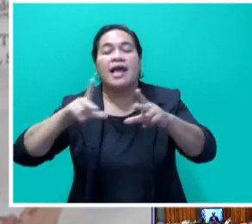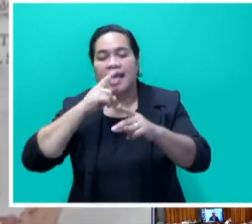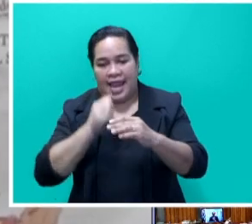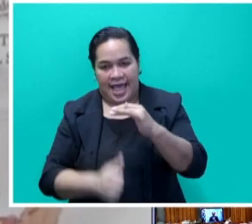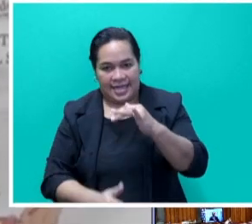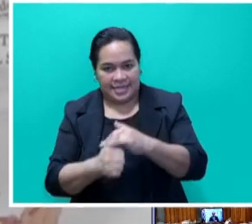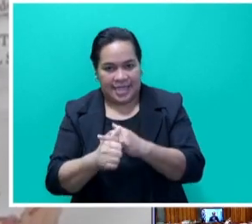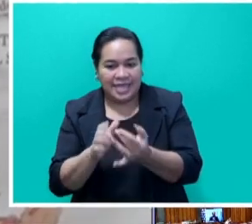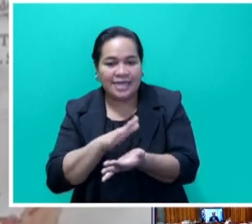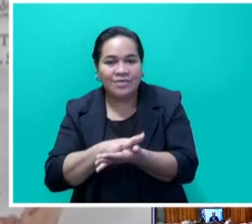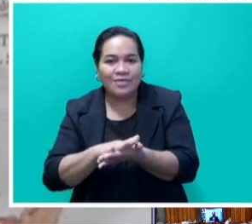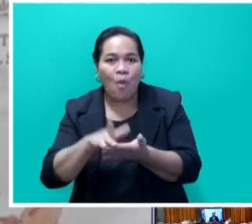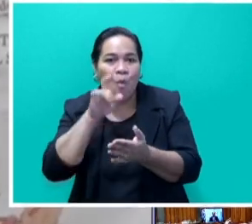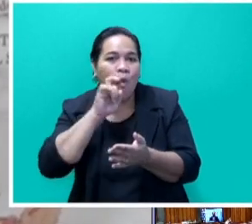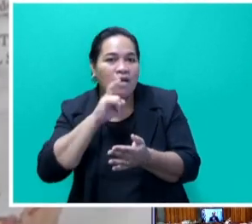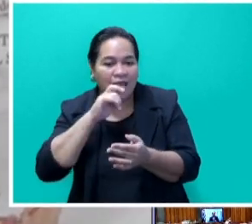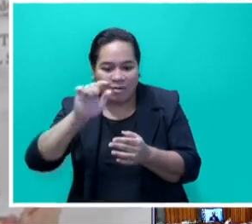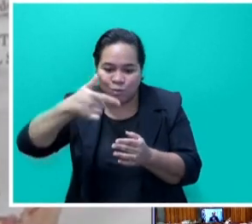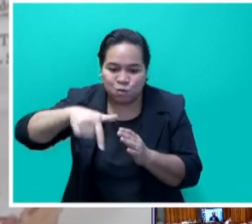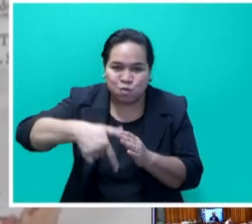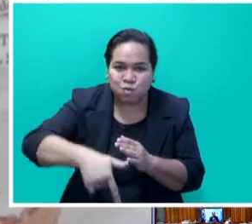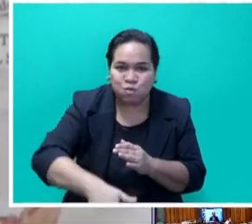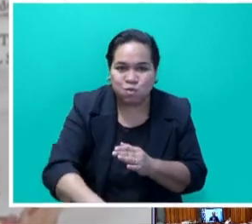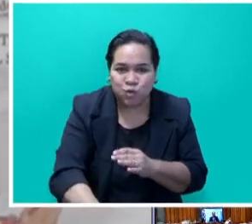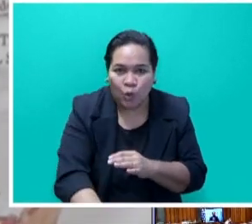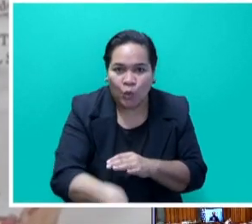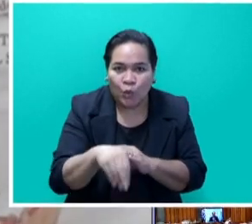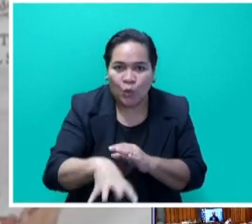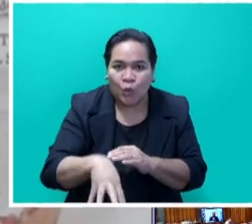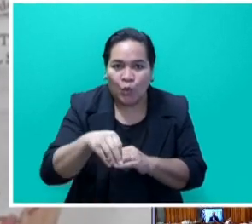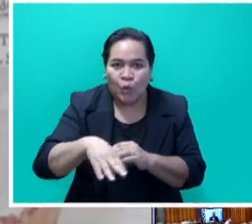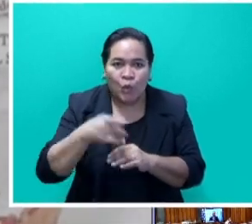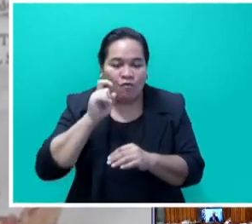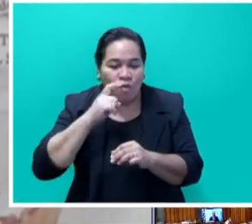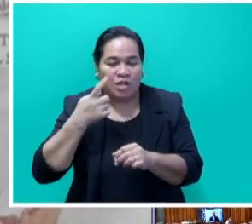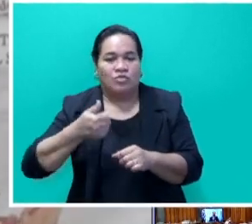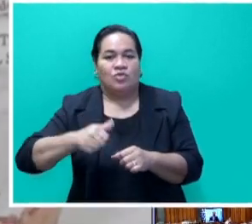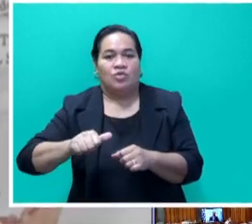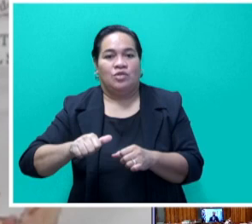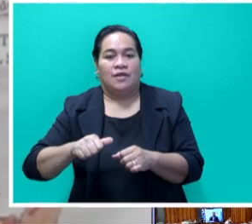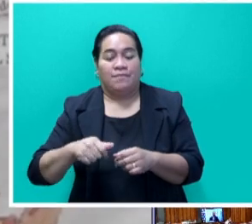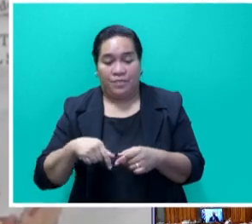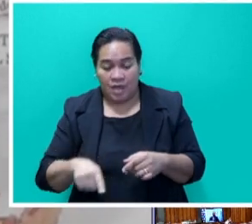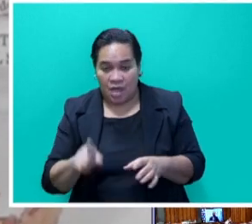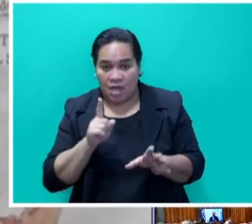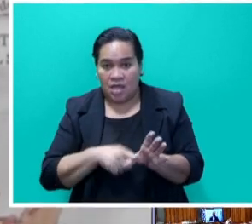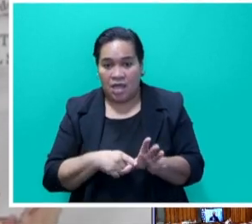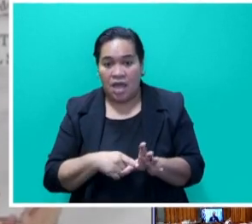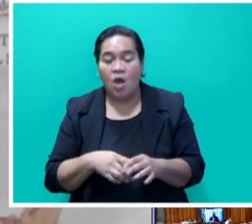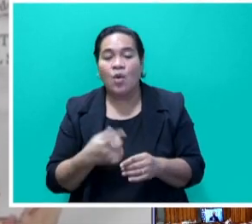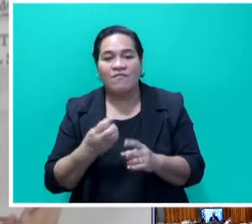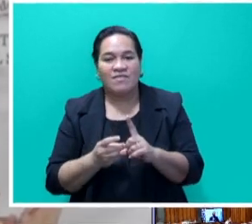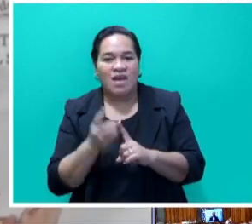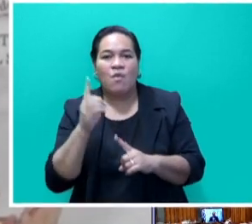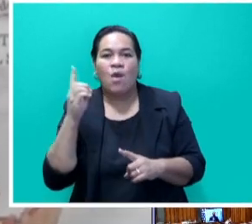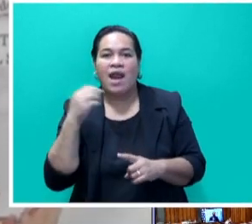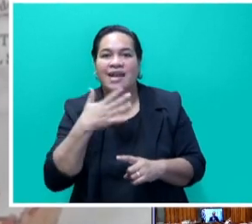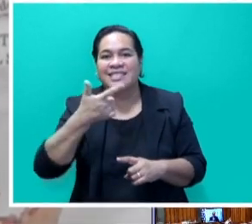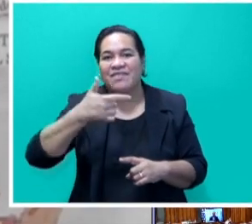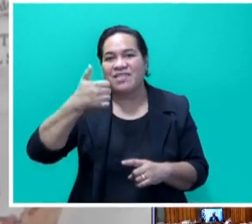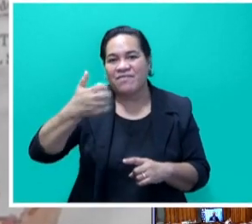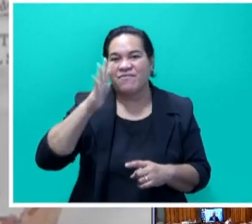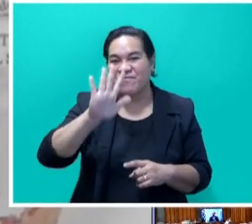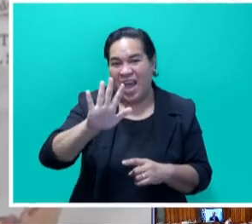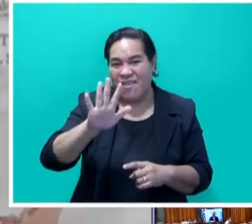to clean drinking water. For the current financial year, we have targeted to develop this for 175